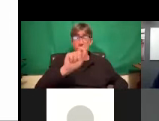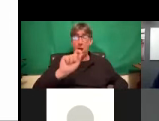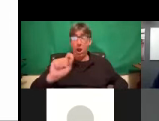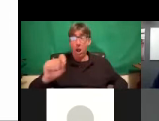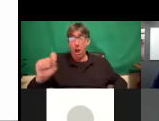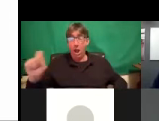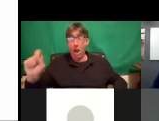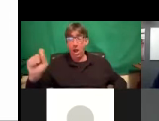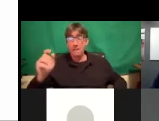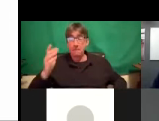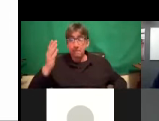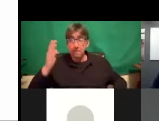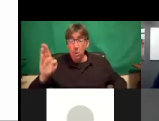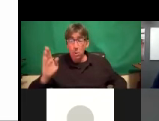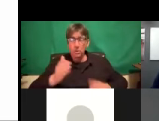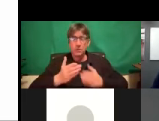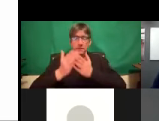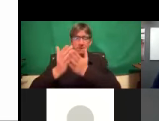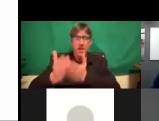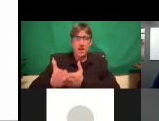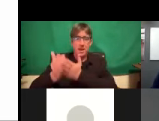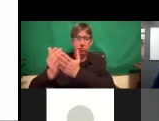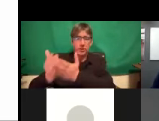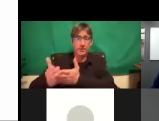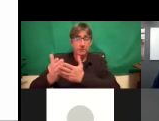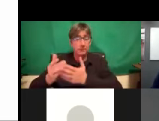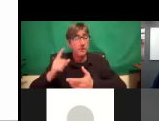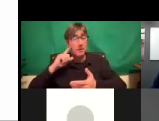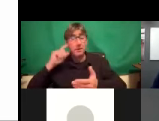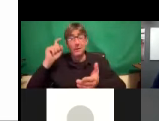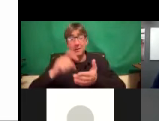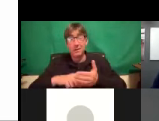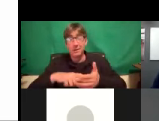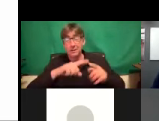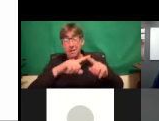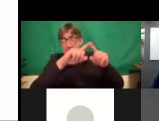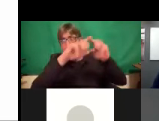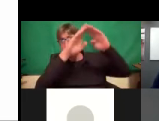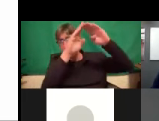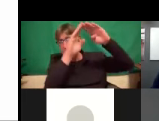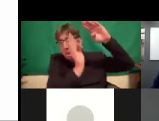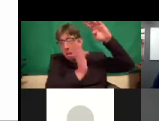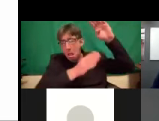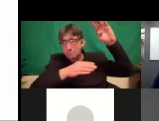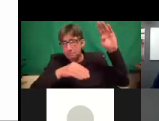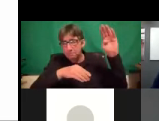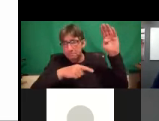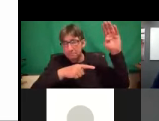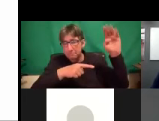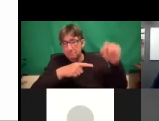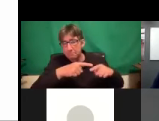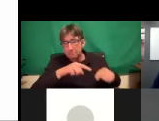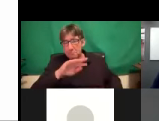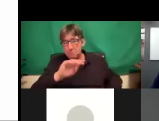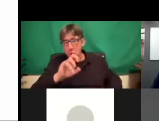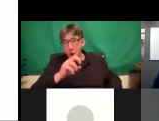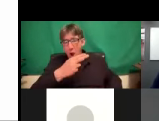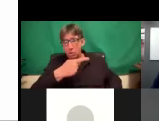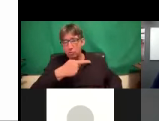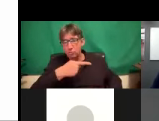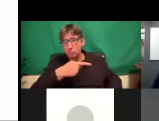to draw from this are: 1, our ridership dropped off fairly precipitously in early March. It